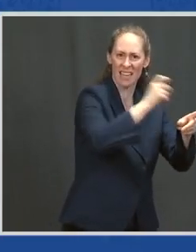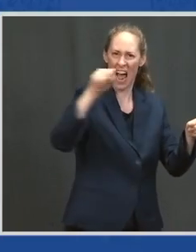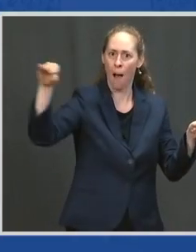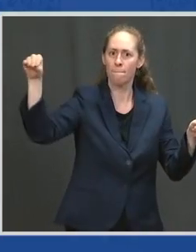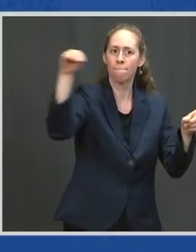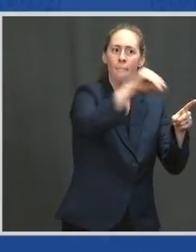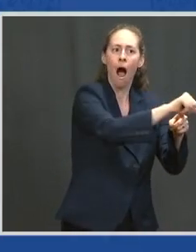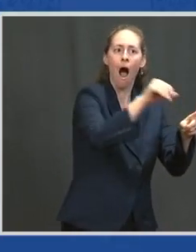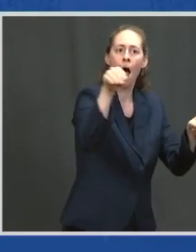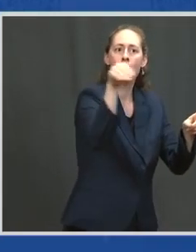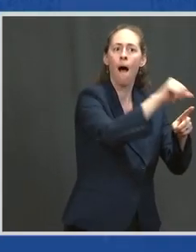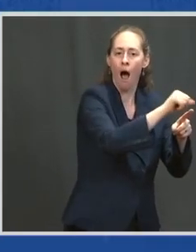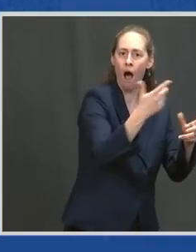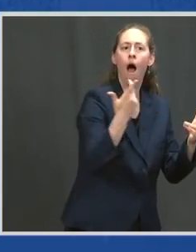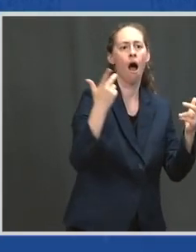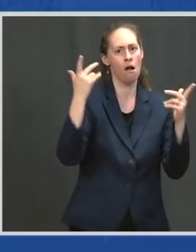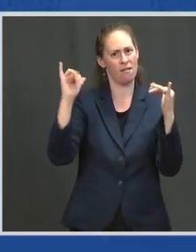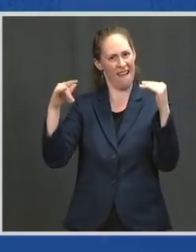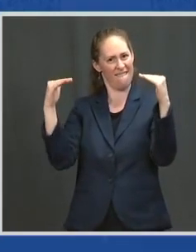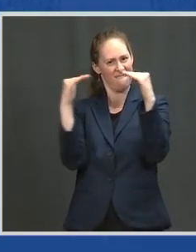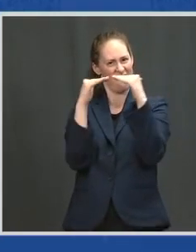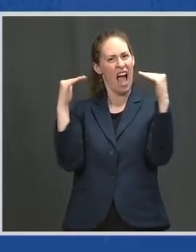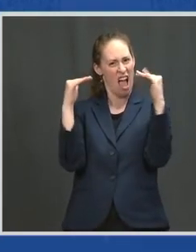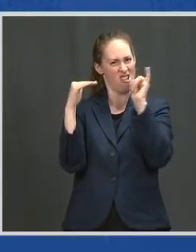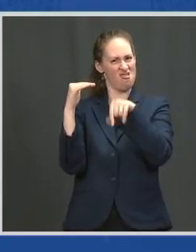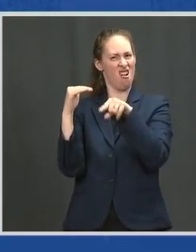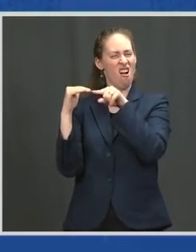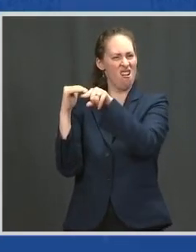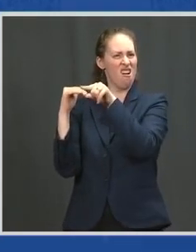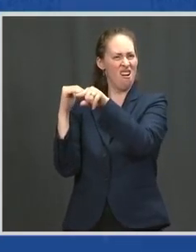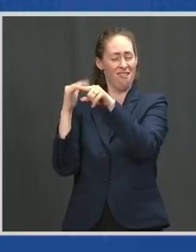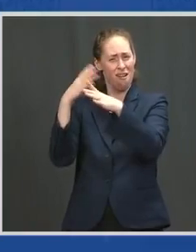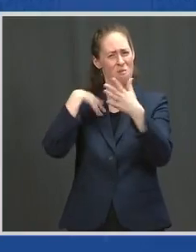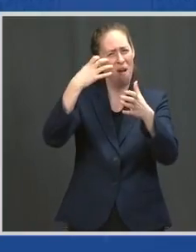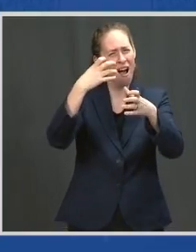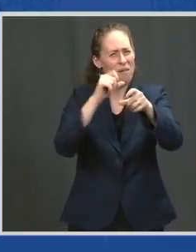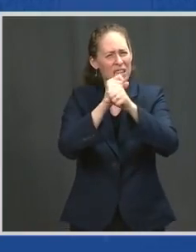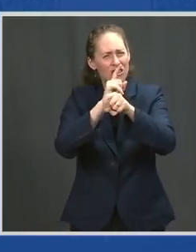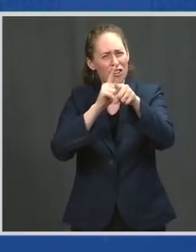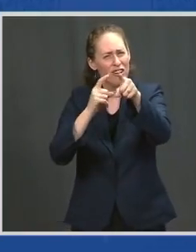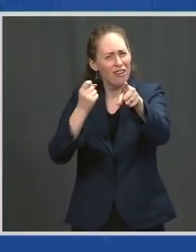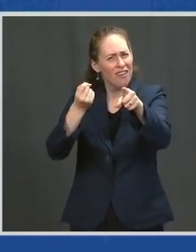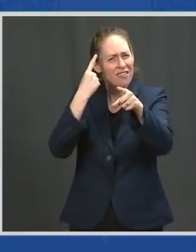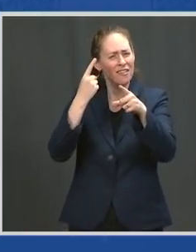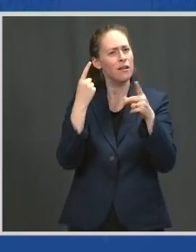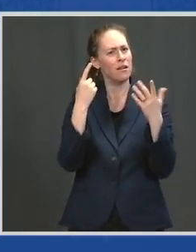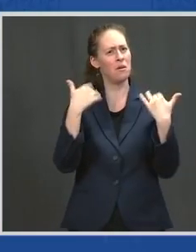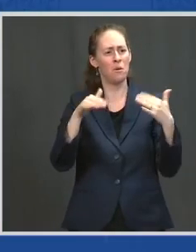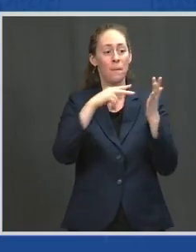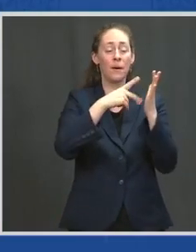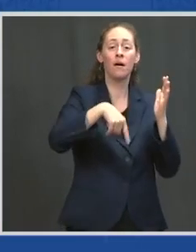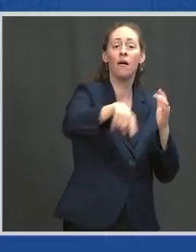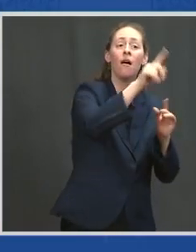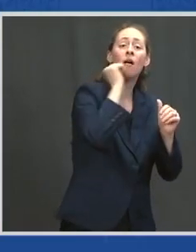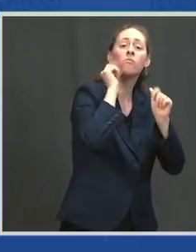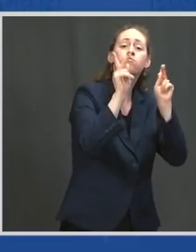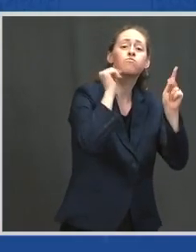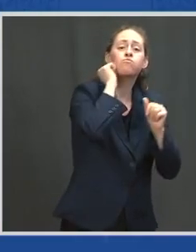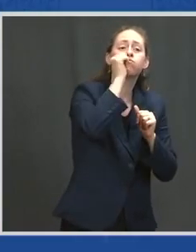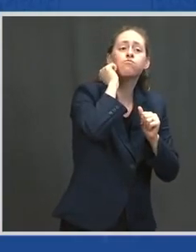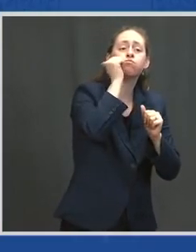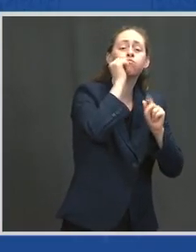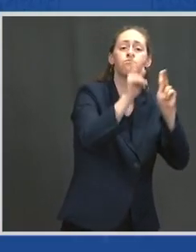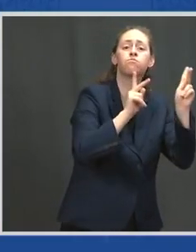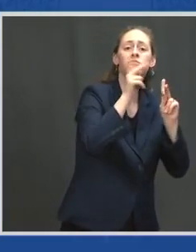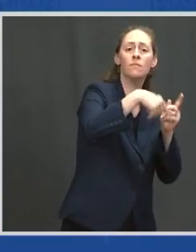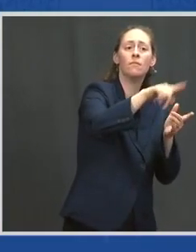Paid family leave, child care cost of working families, maximum of 7% of their income. Again, it's a